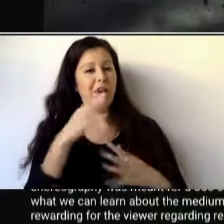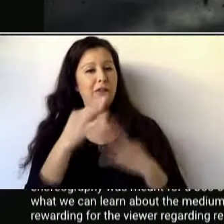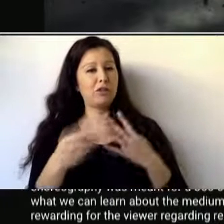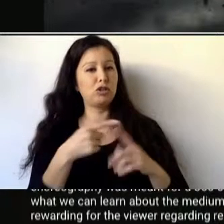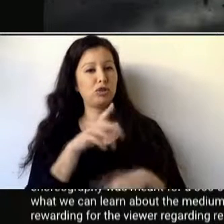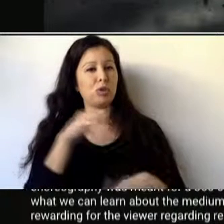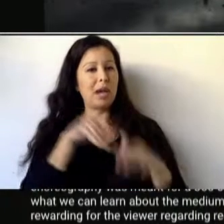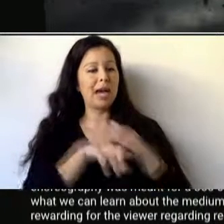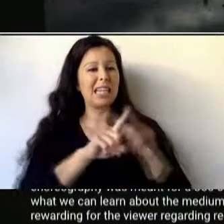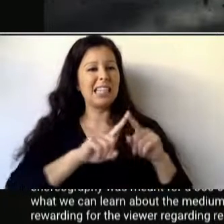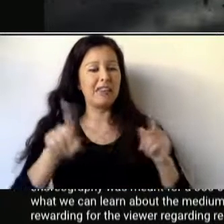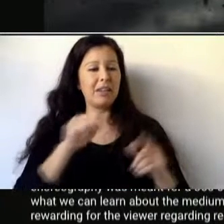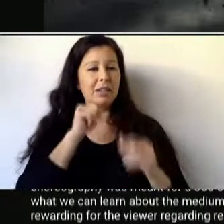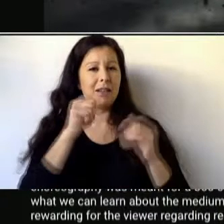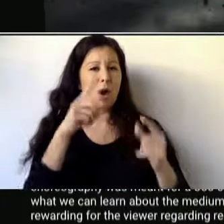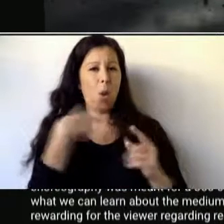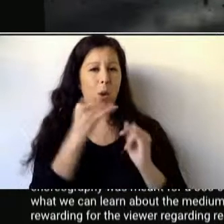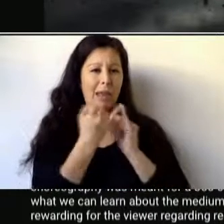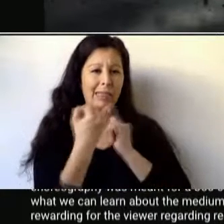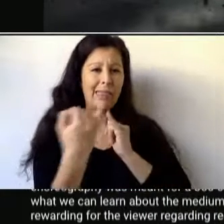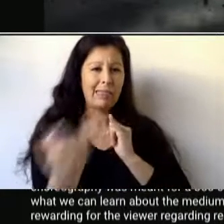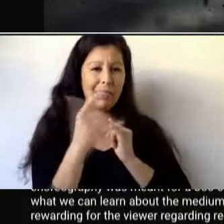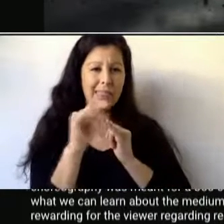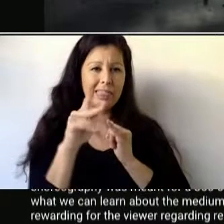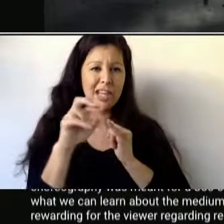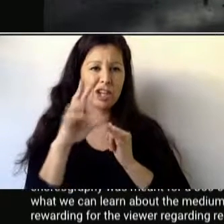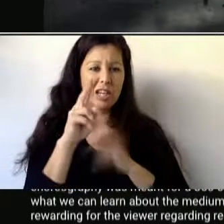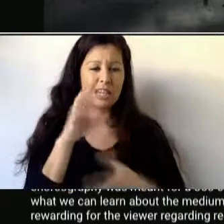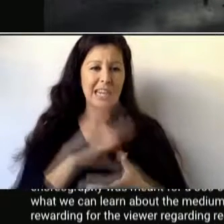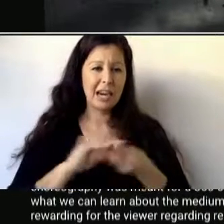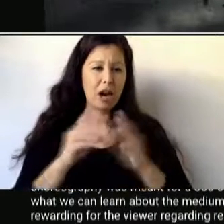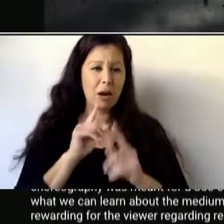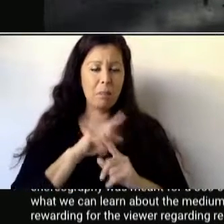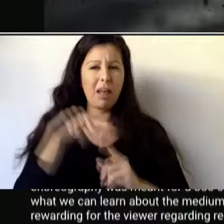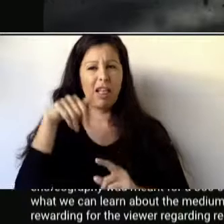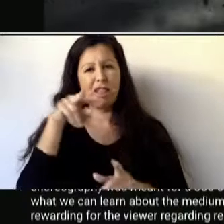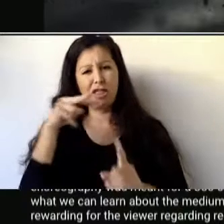non-linear narratives, or just like even looking in different directions,